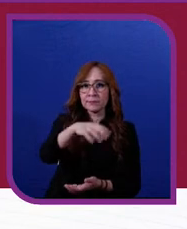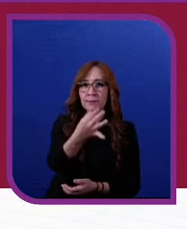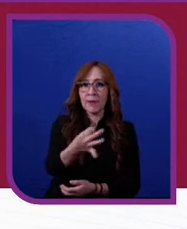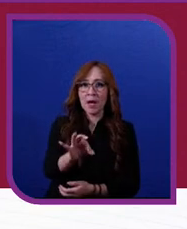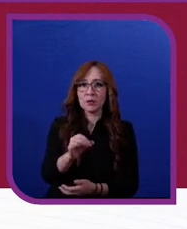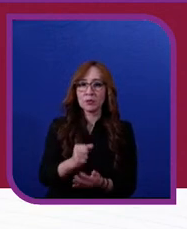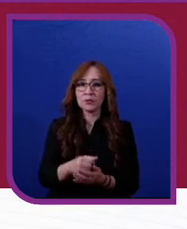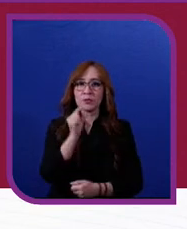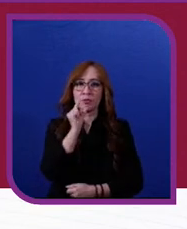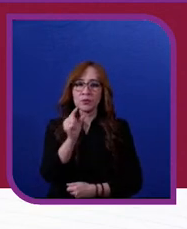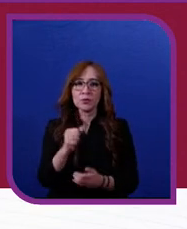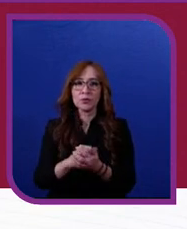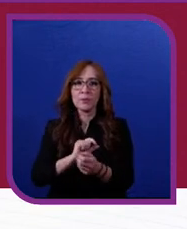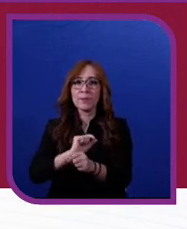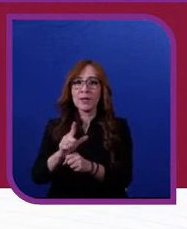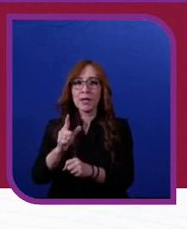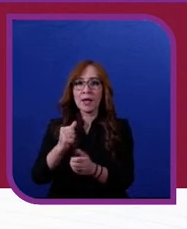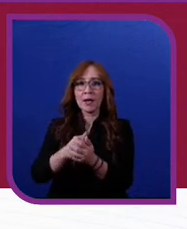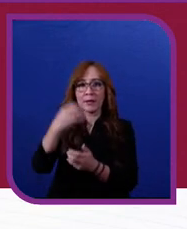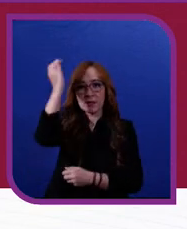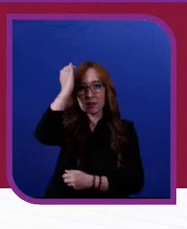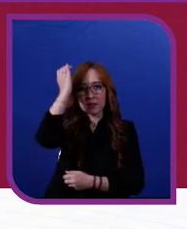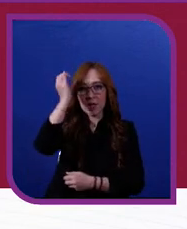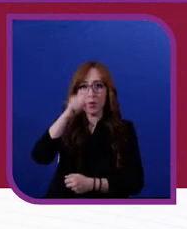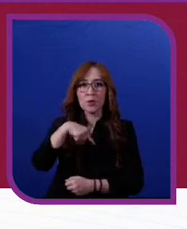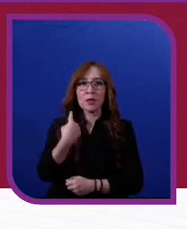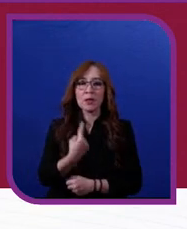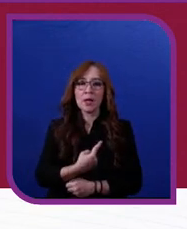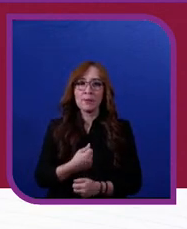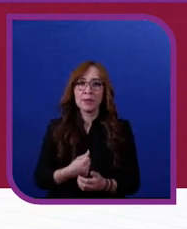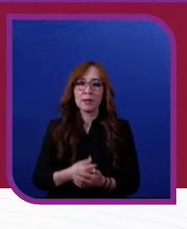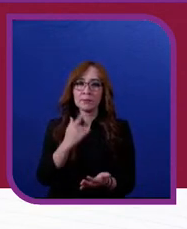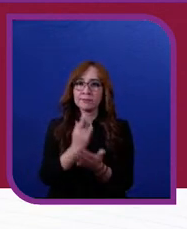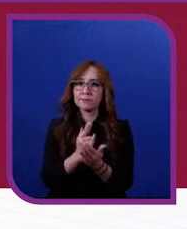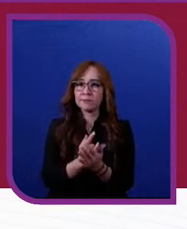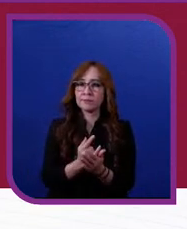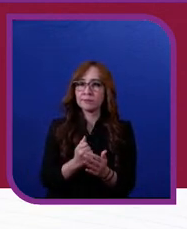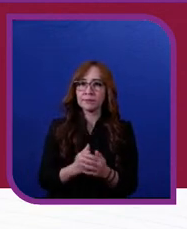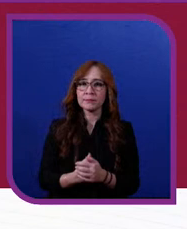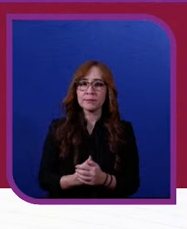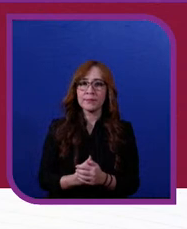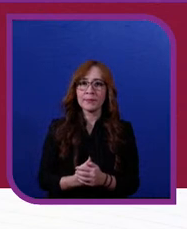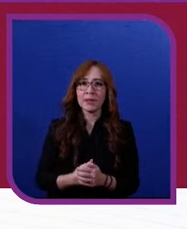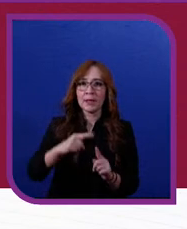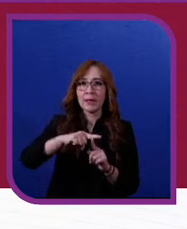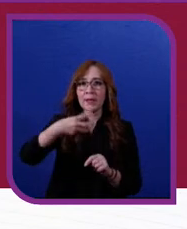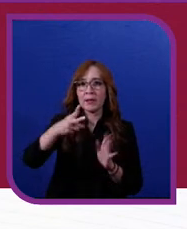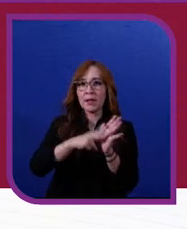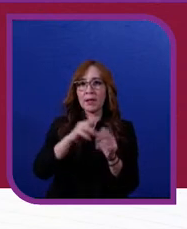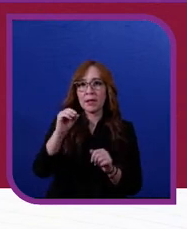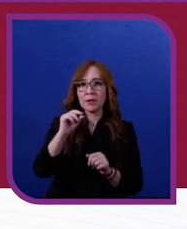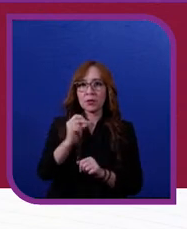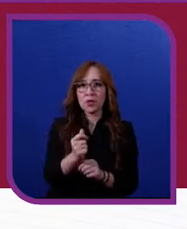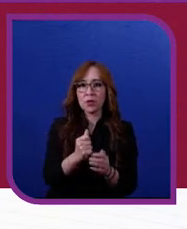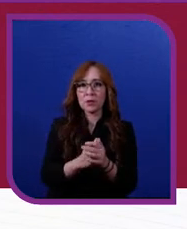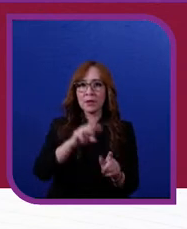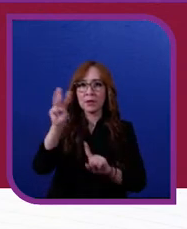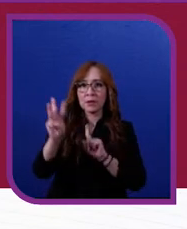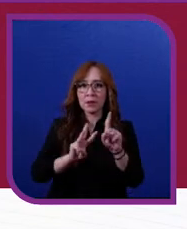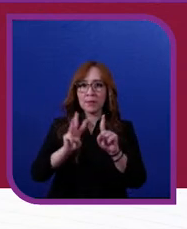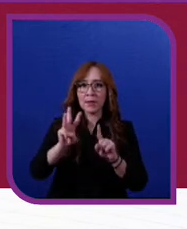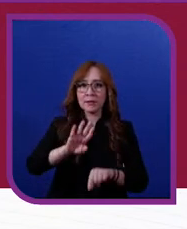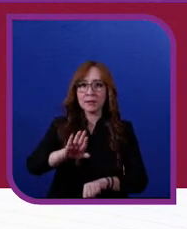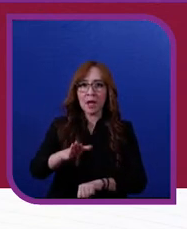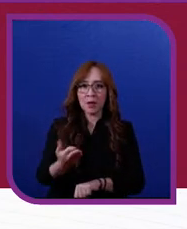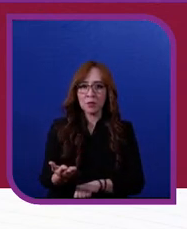Hai nt30 tertius tenor the previous one three issues with you